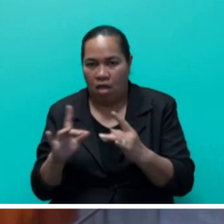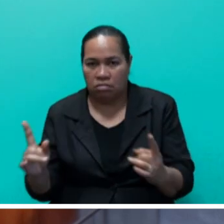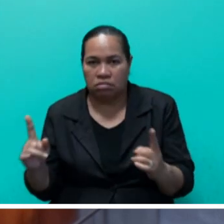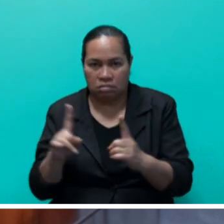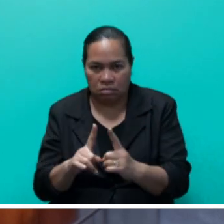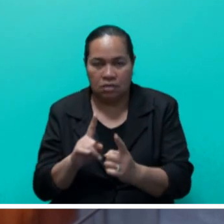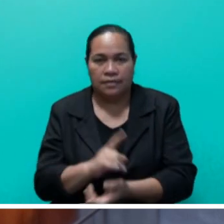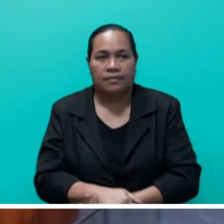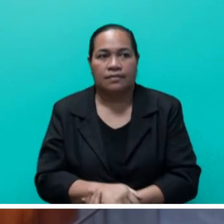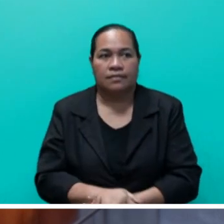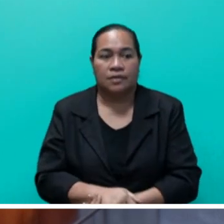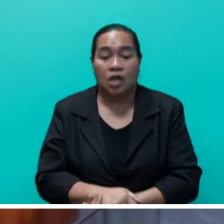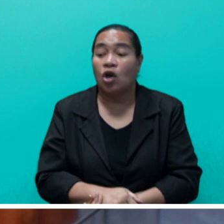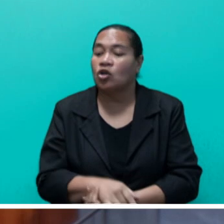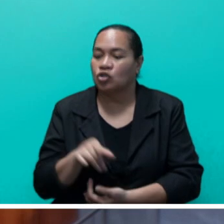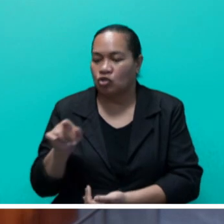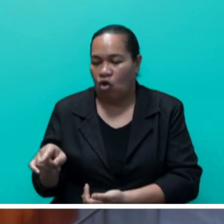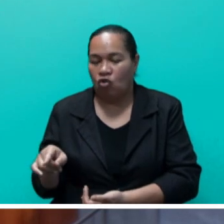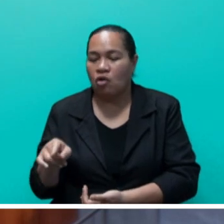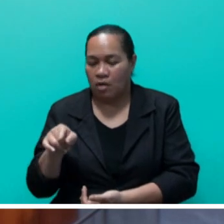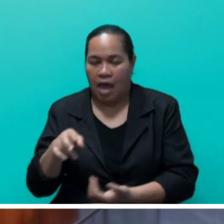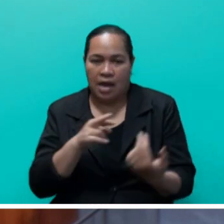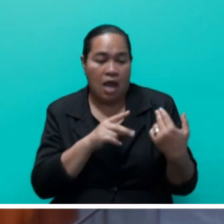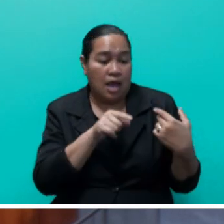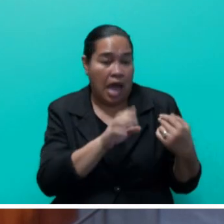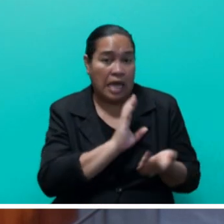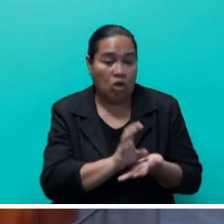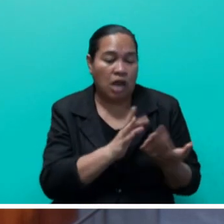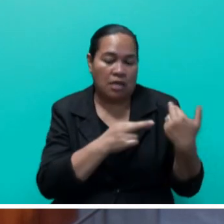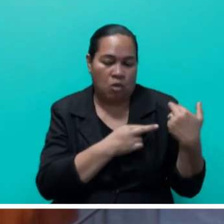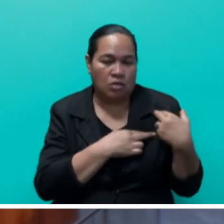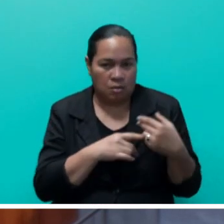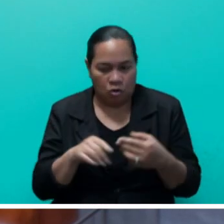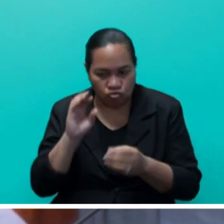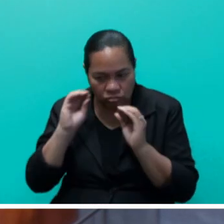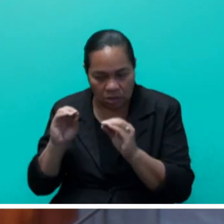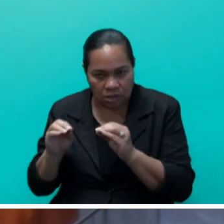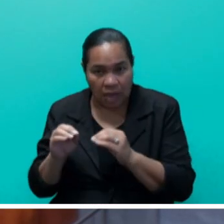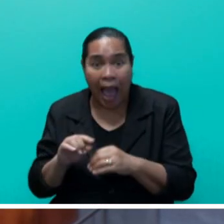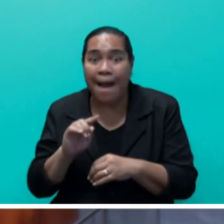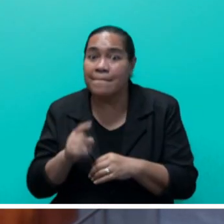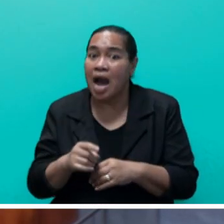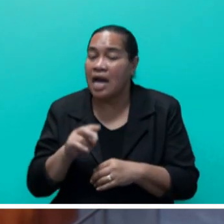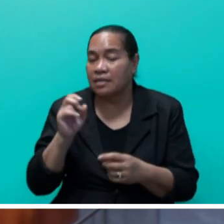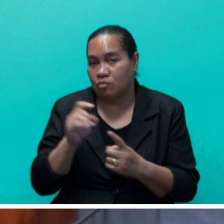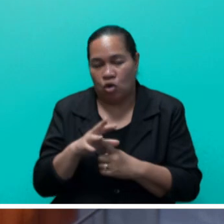counsellors to attend to the students. As always, parental consent is obtained by the head of